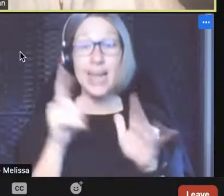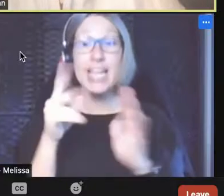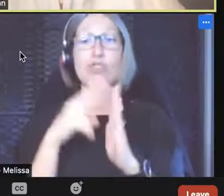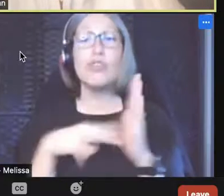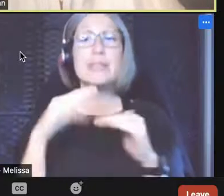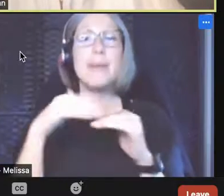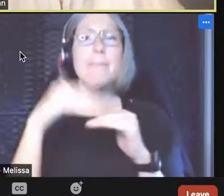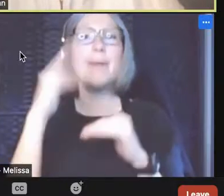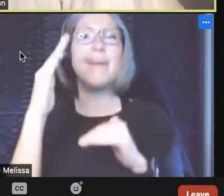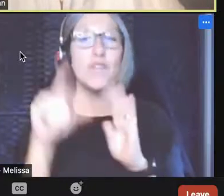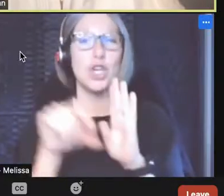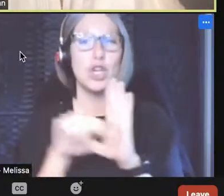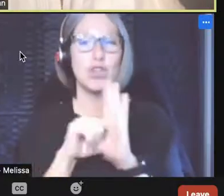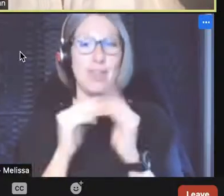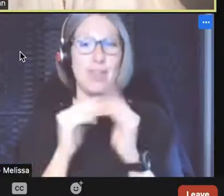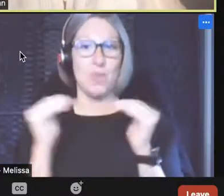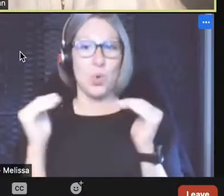grade level.